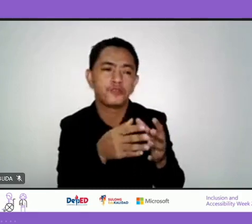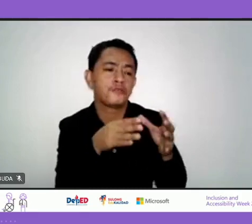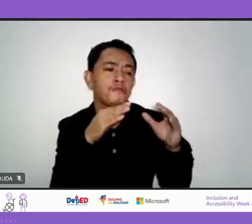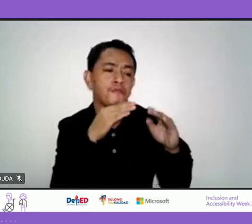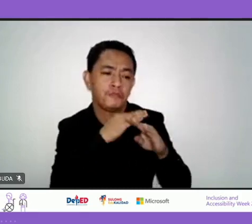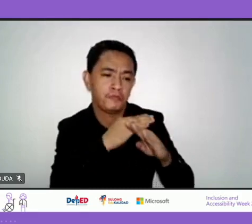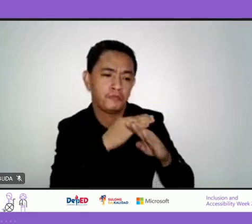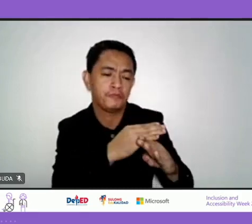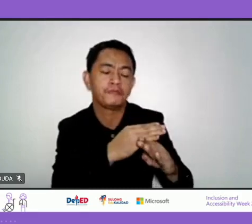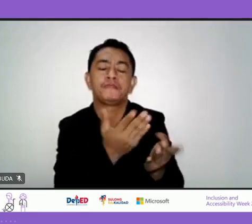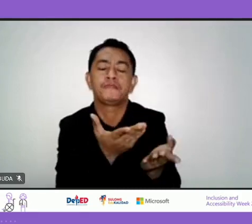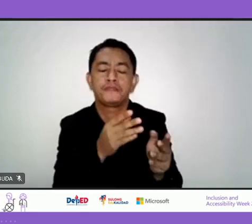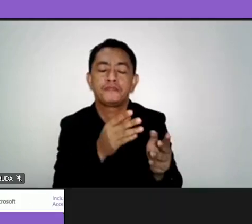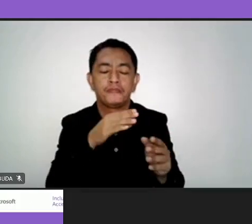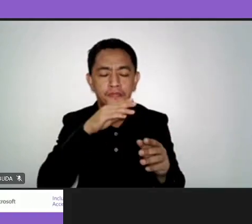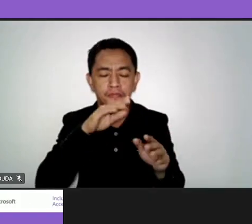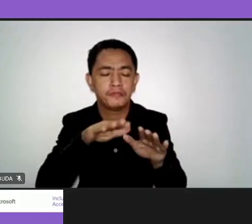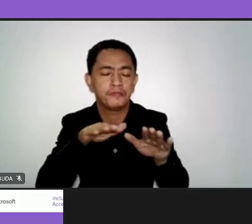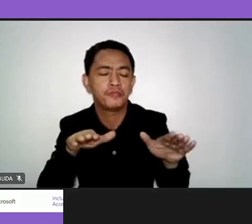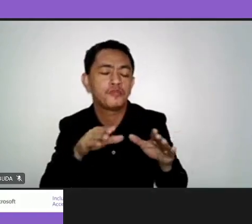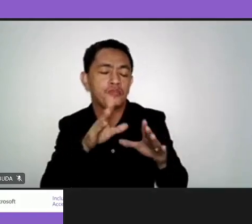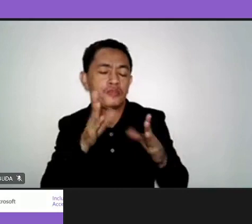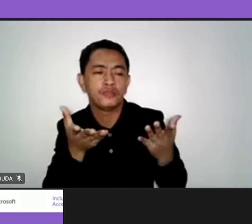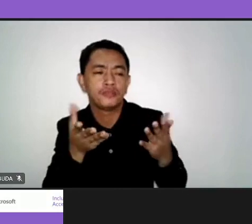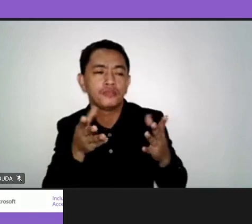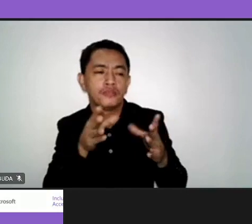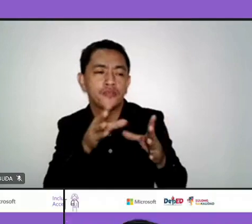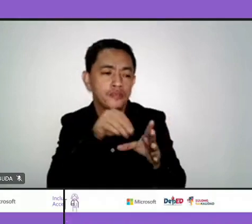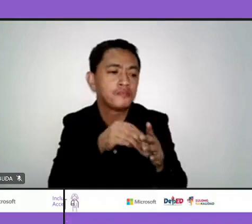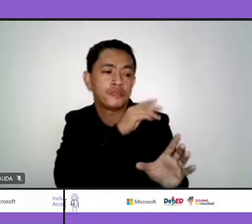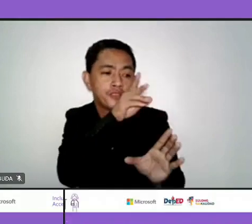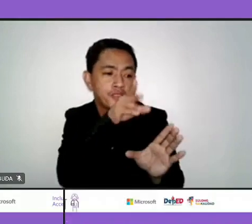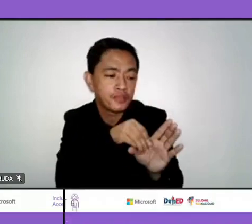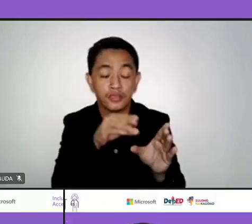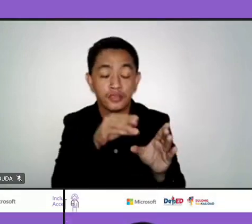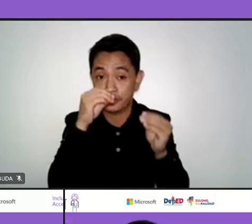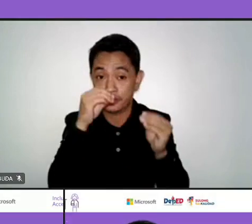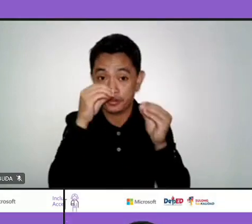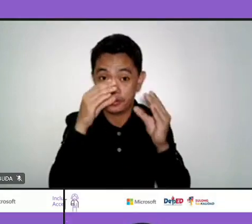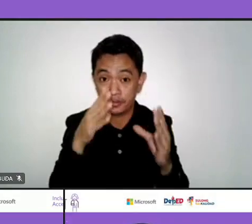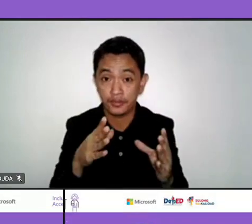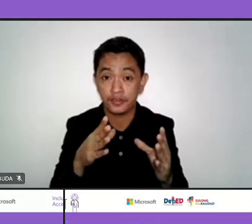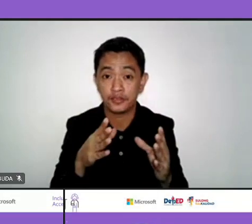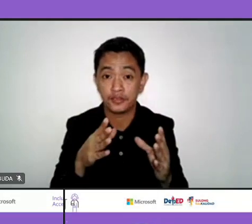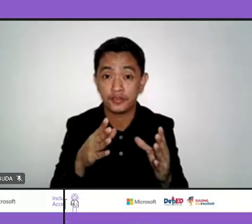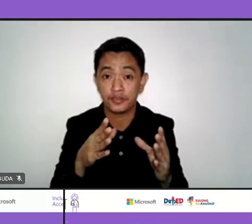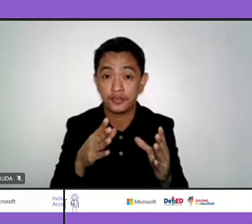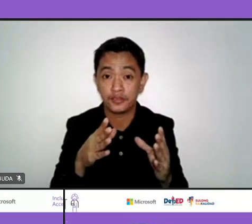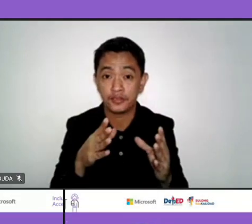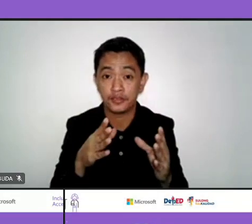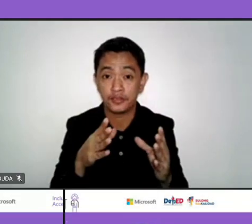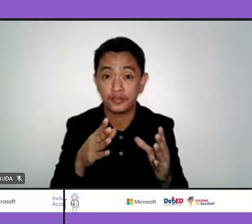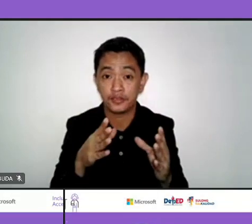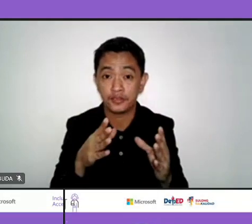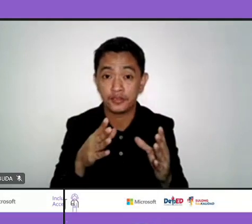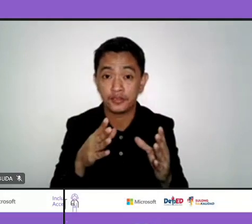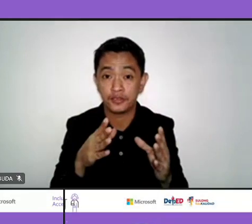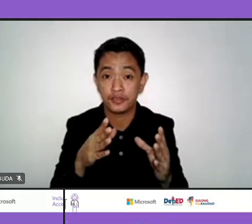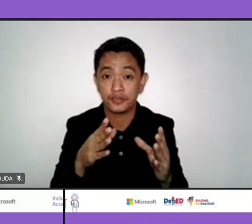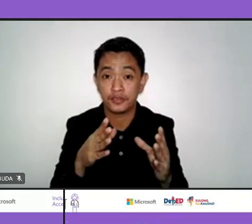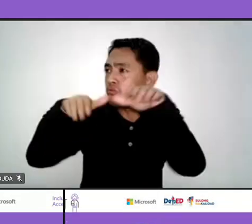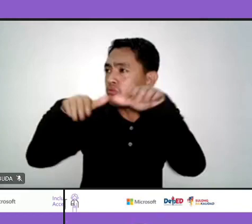think yung dami lang, yung sheer volume, is already preventing kids from being participative